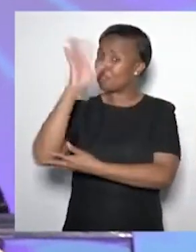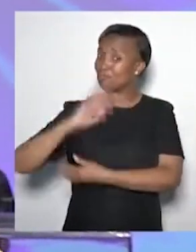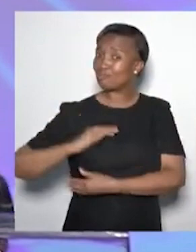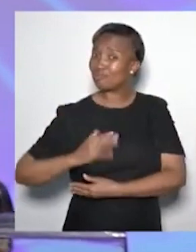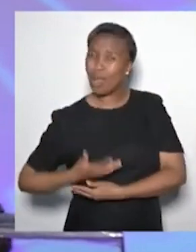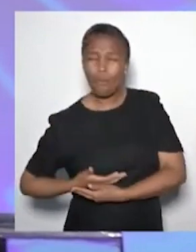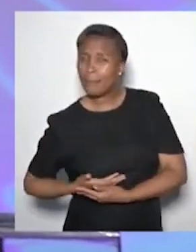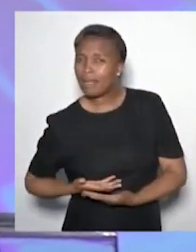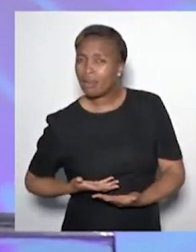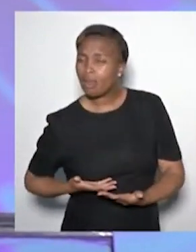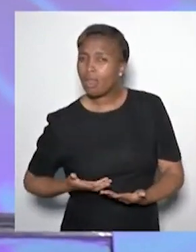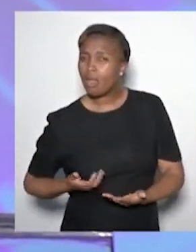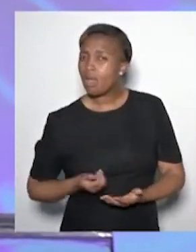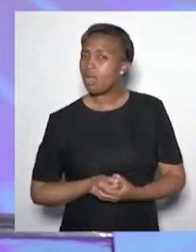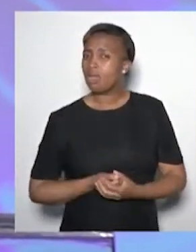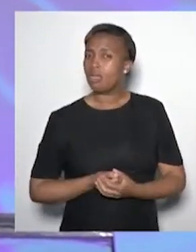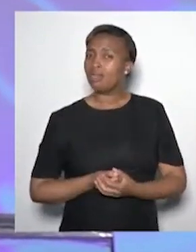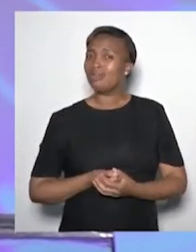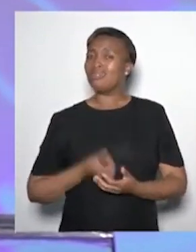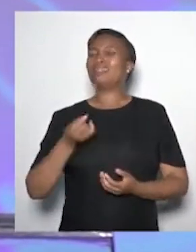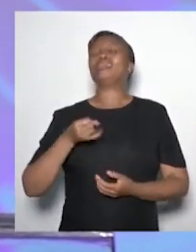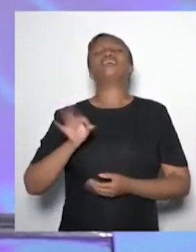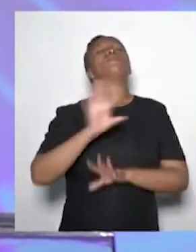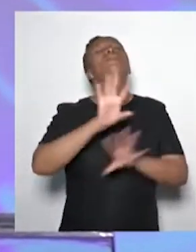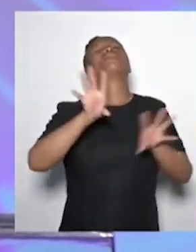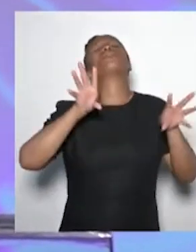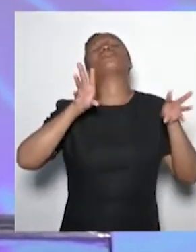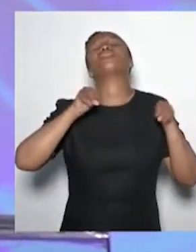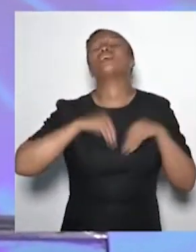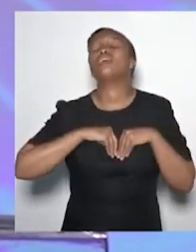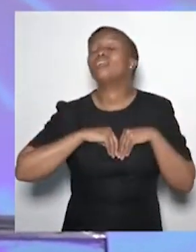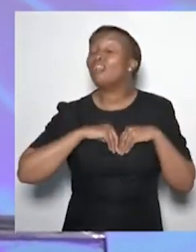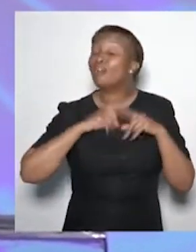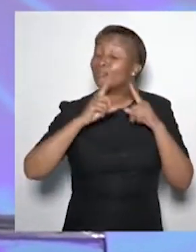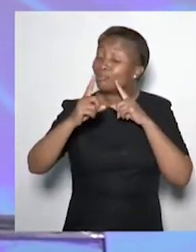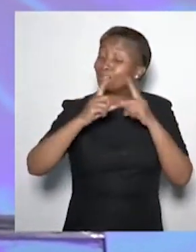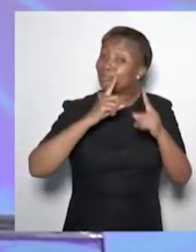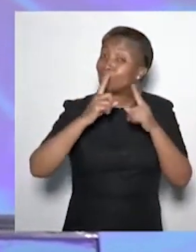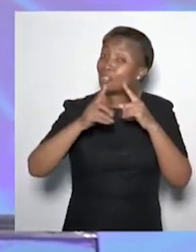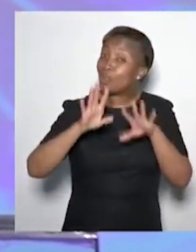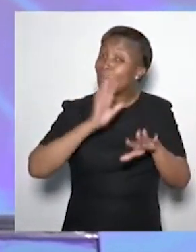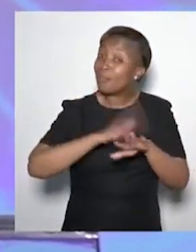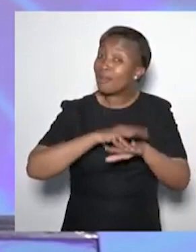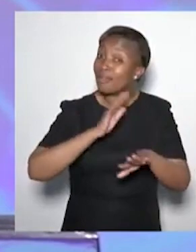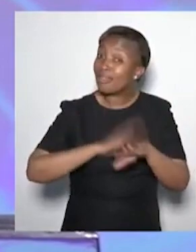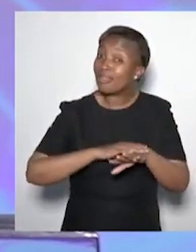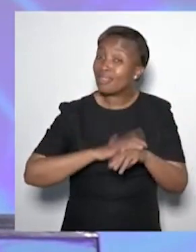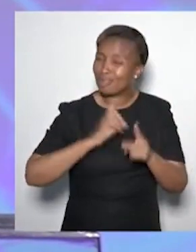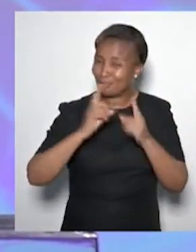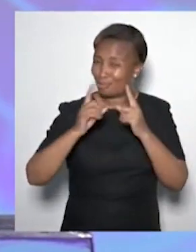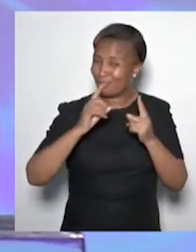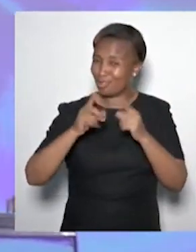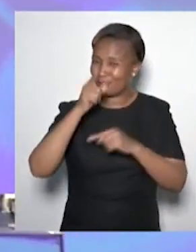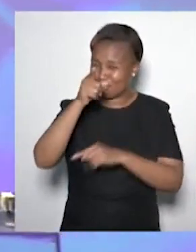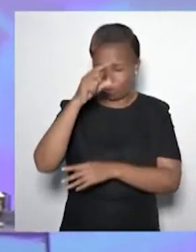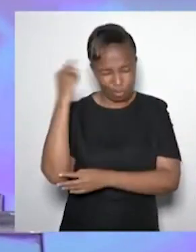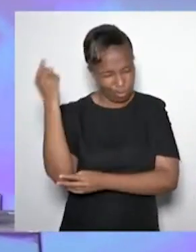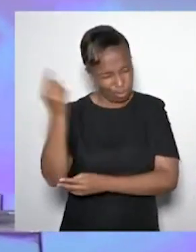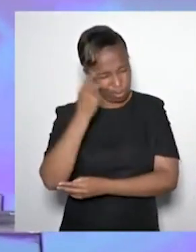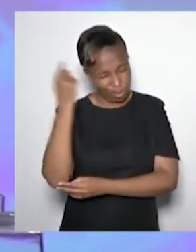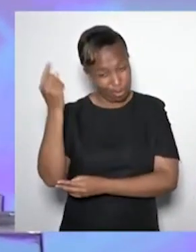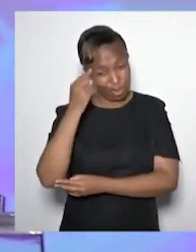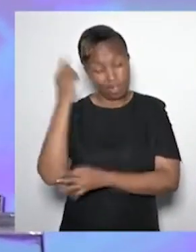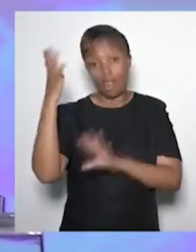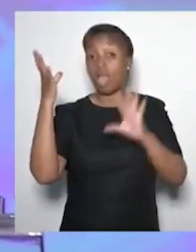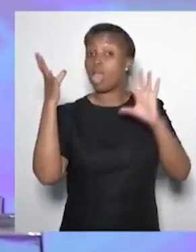women, if you don't allow them to talk more, they will talk to you alone in your